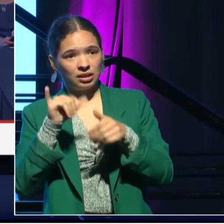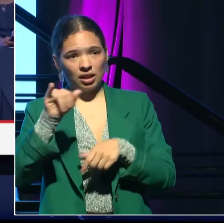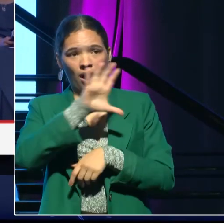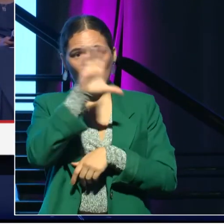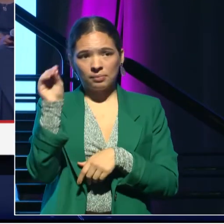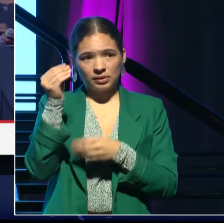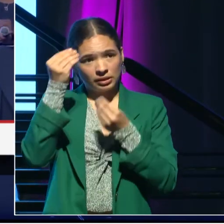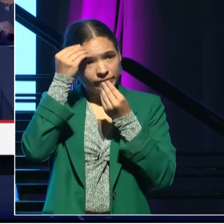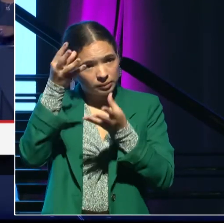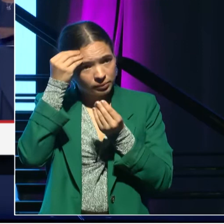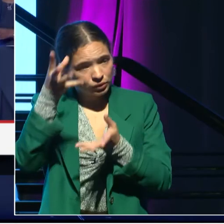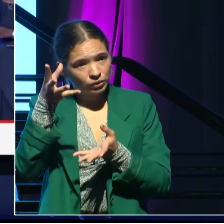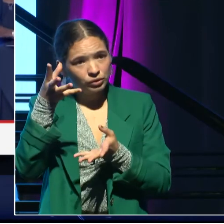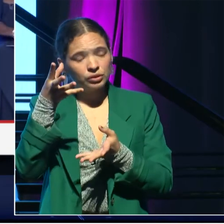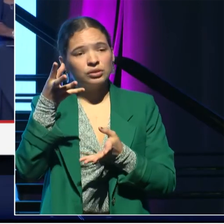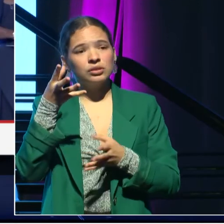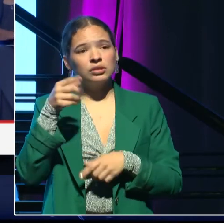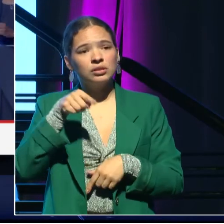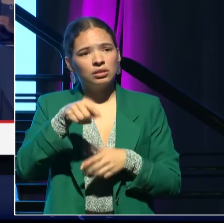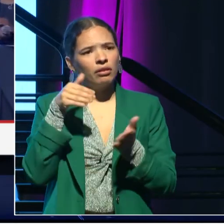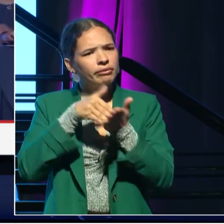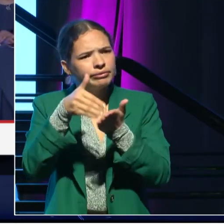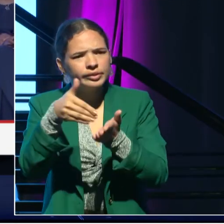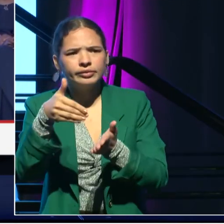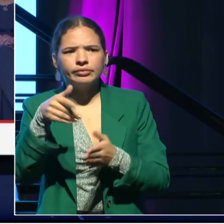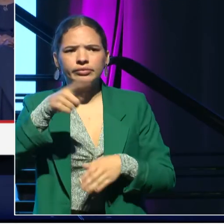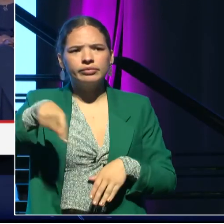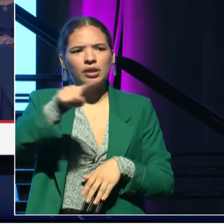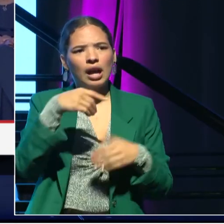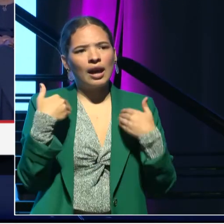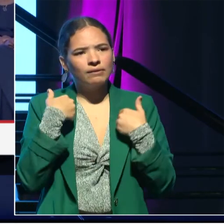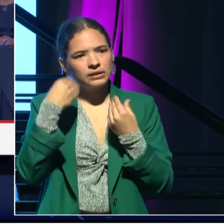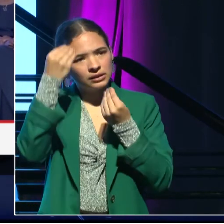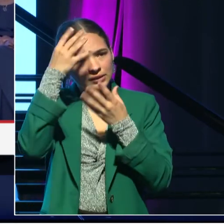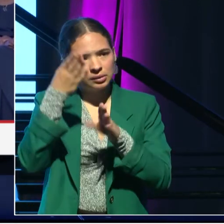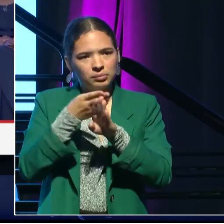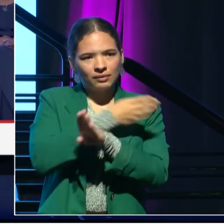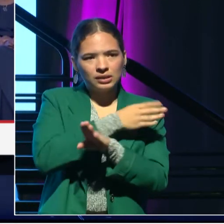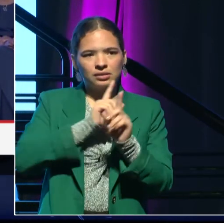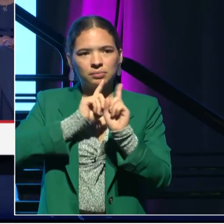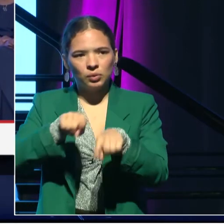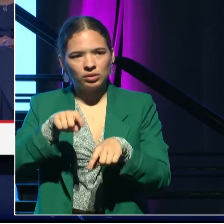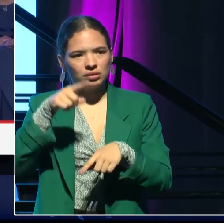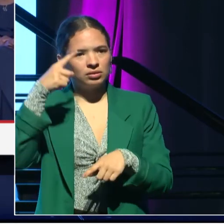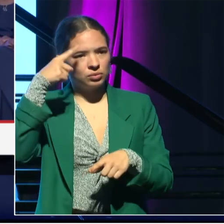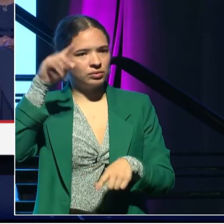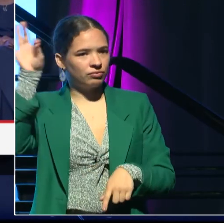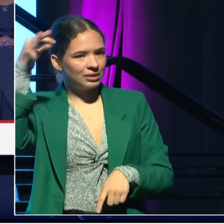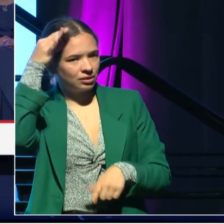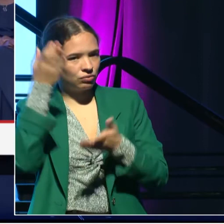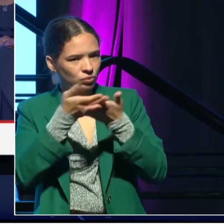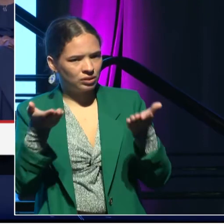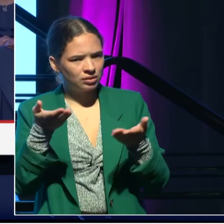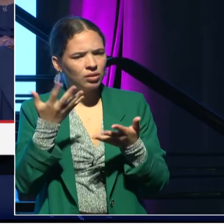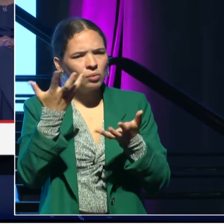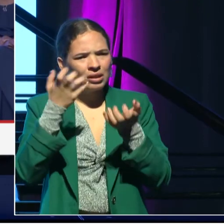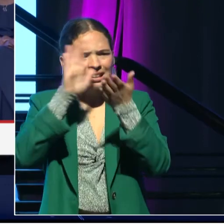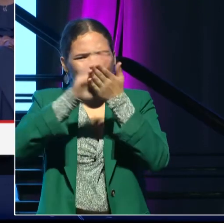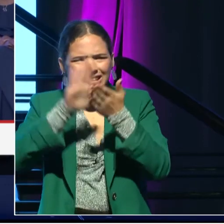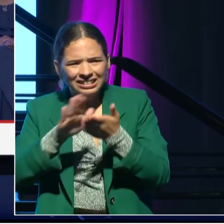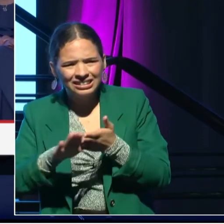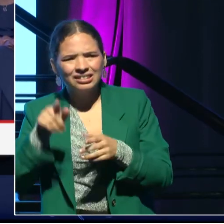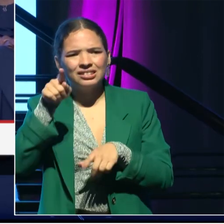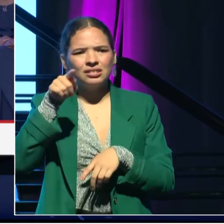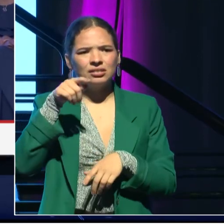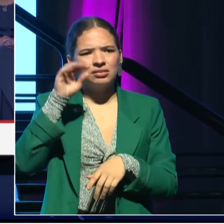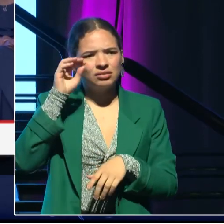And oftentimes, these companies have the data before they are reported to federal sources. We are trying to clean up the federal reporting from every state,